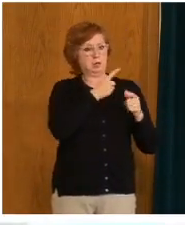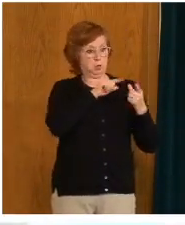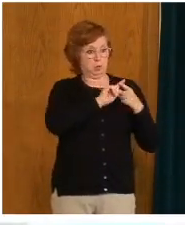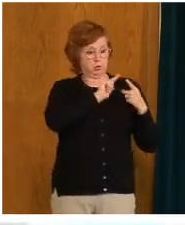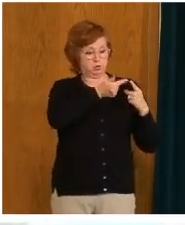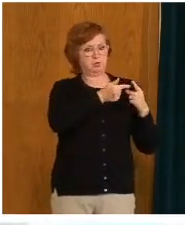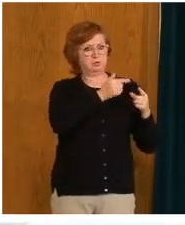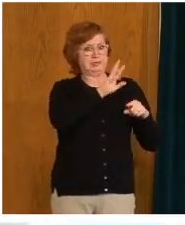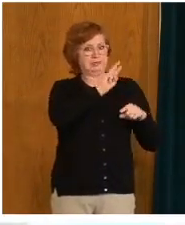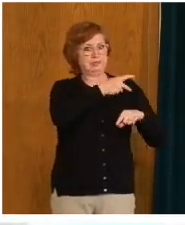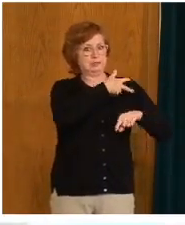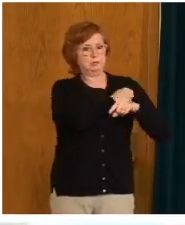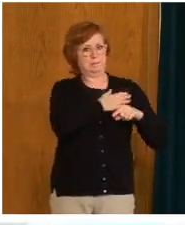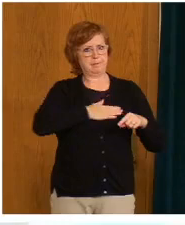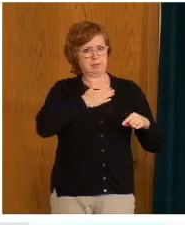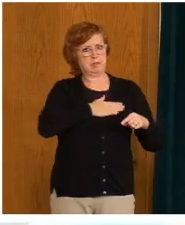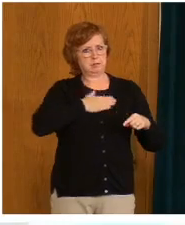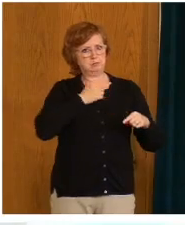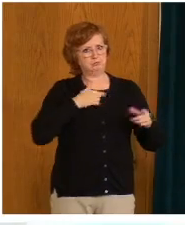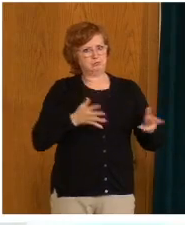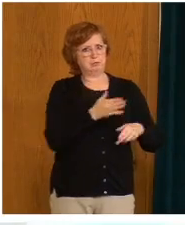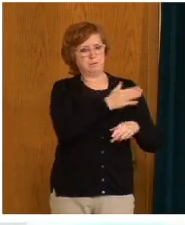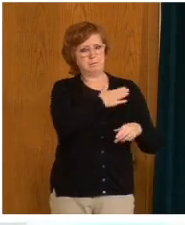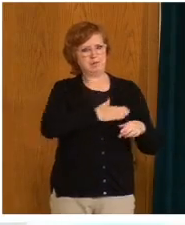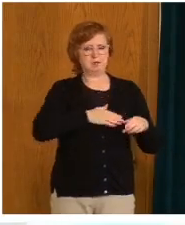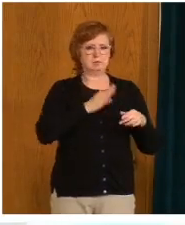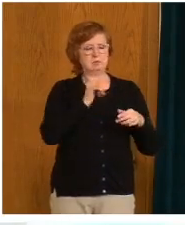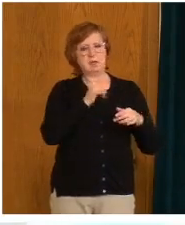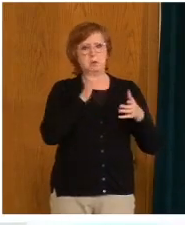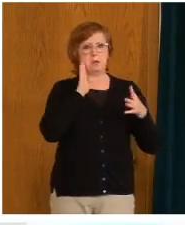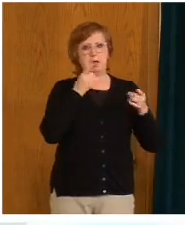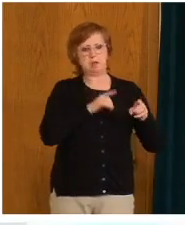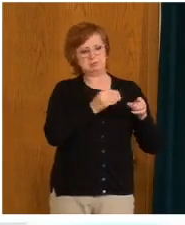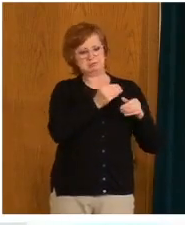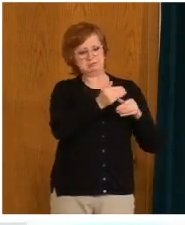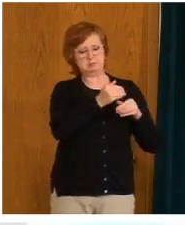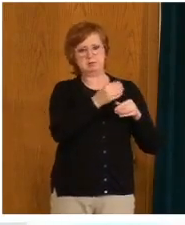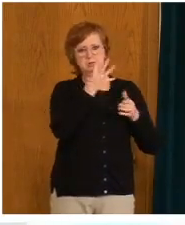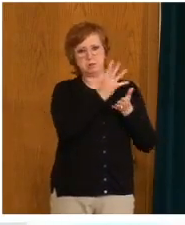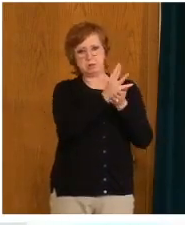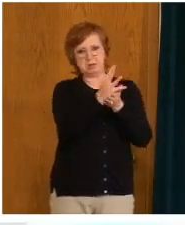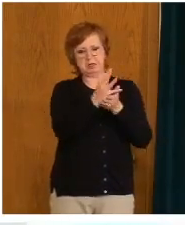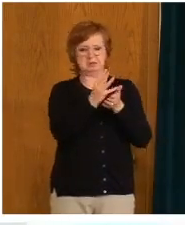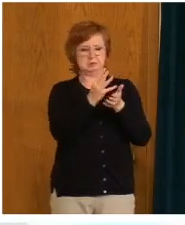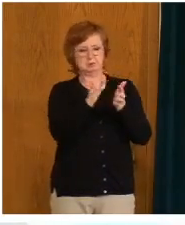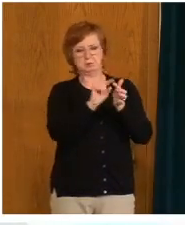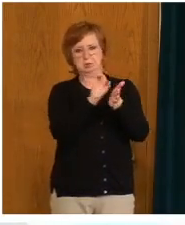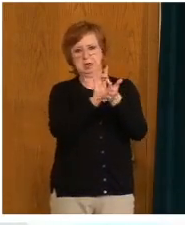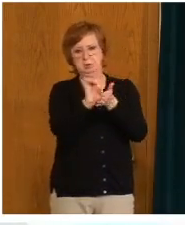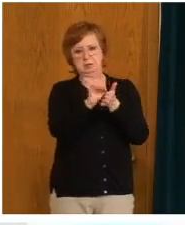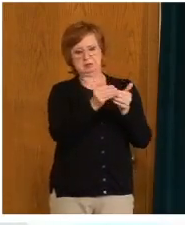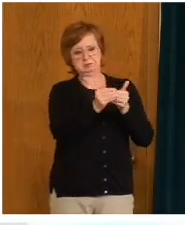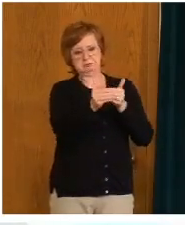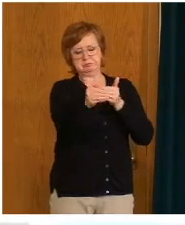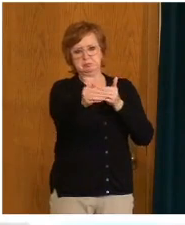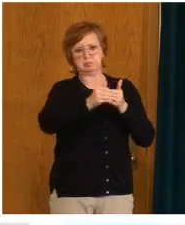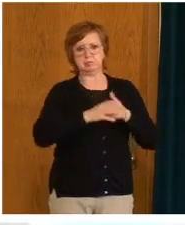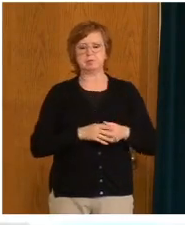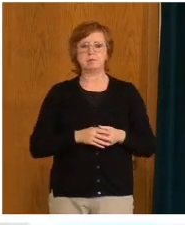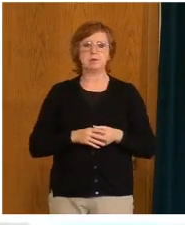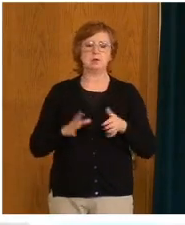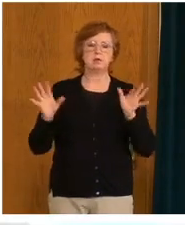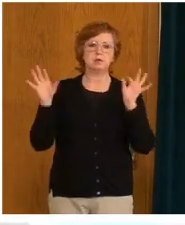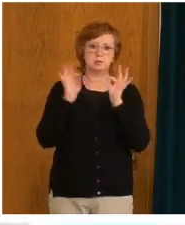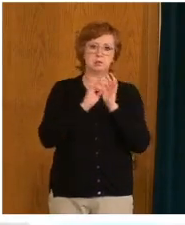second dose over the next 4 to 6 weeks, 8 weeks, because that is going to be critical. The higher our vaccine uptake, first dose and then second